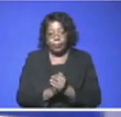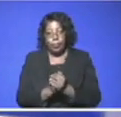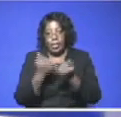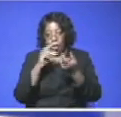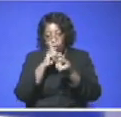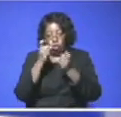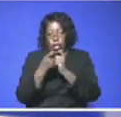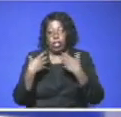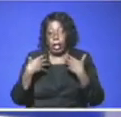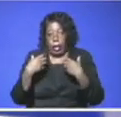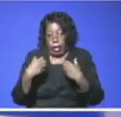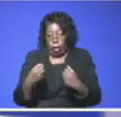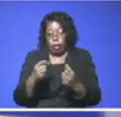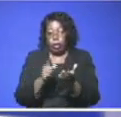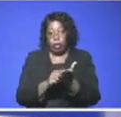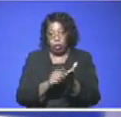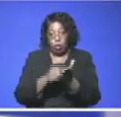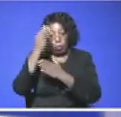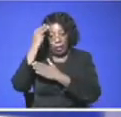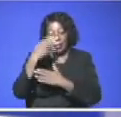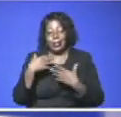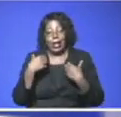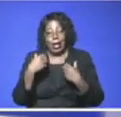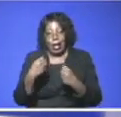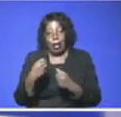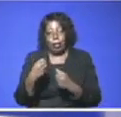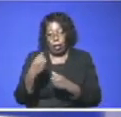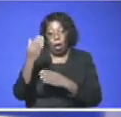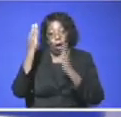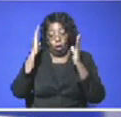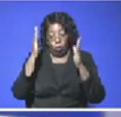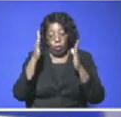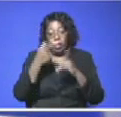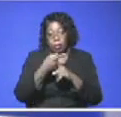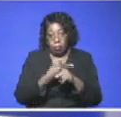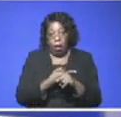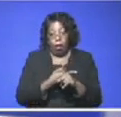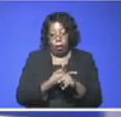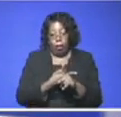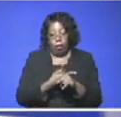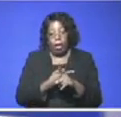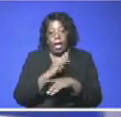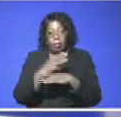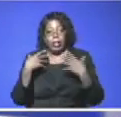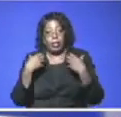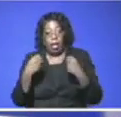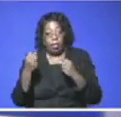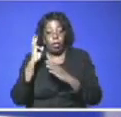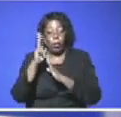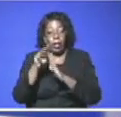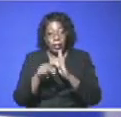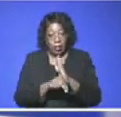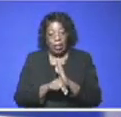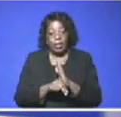To some health-related news, mental health awareness will take center stage this month, and this comes as the Ministry of Health and Wellness